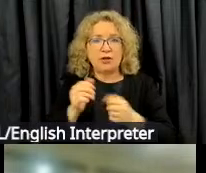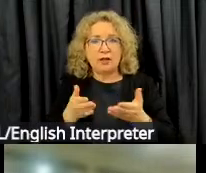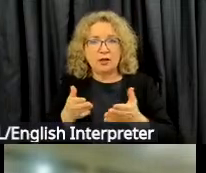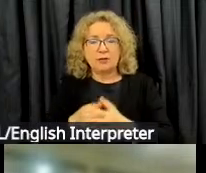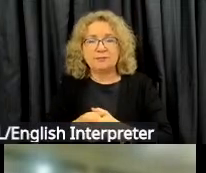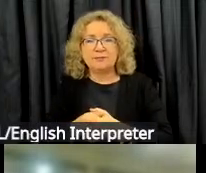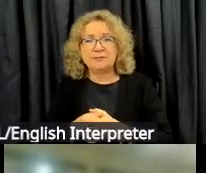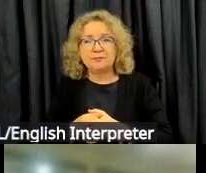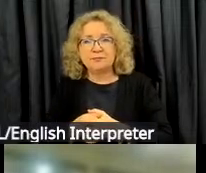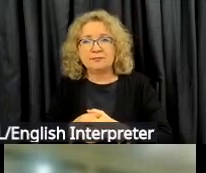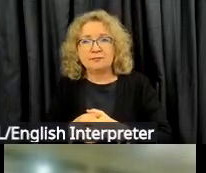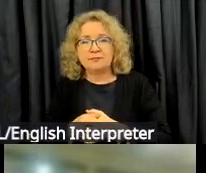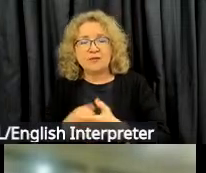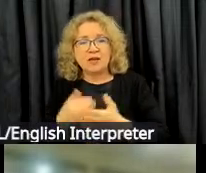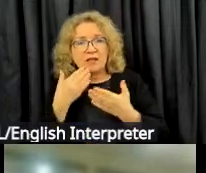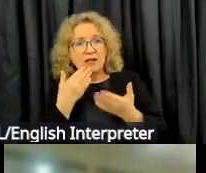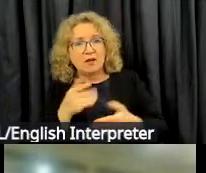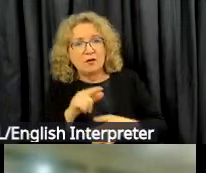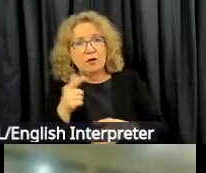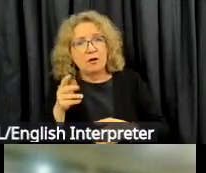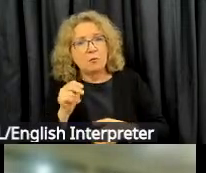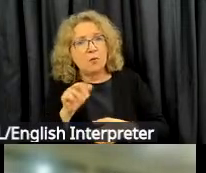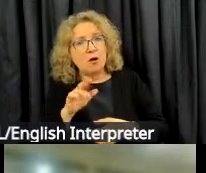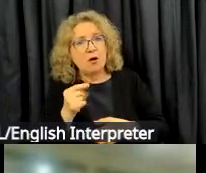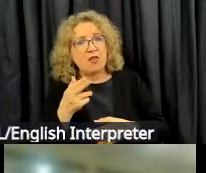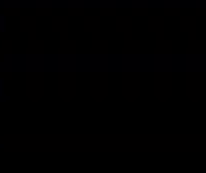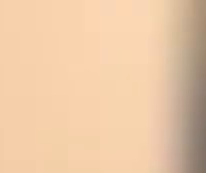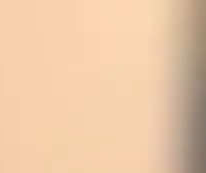I'm Martha.